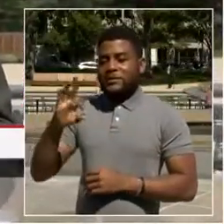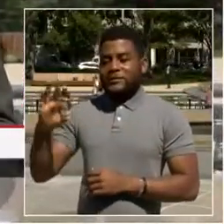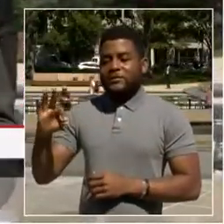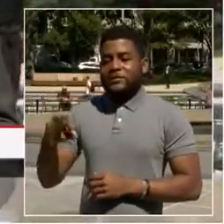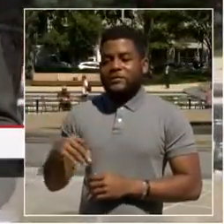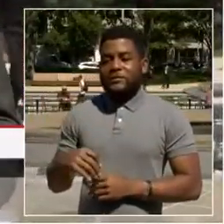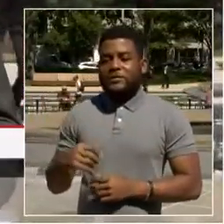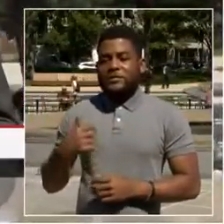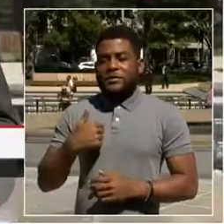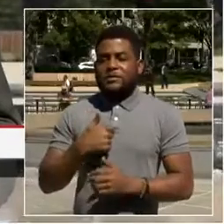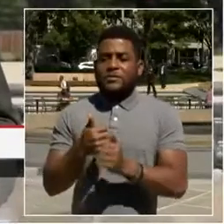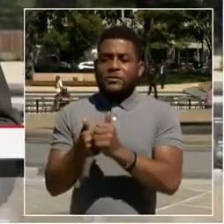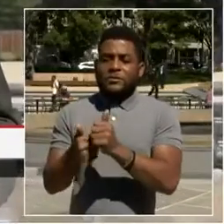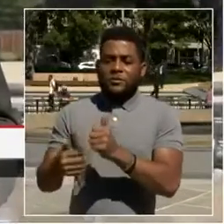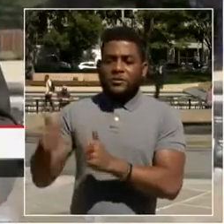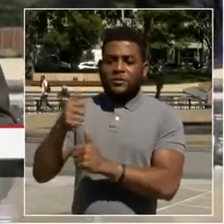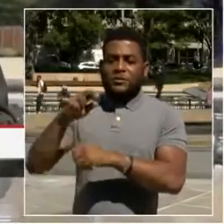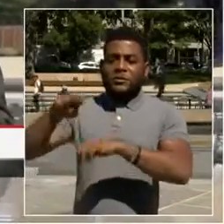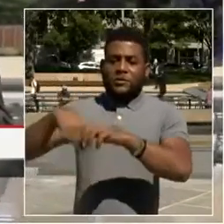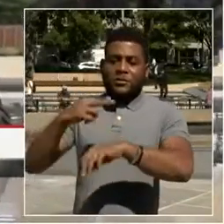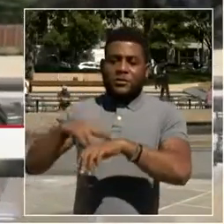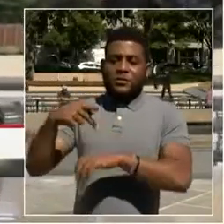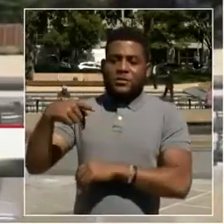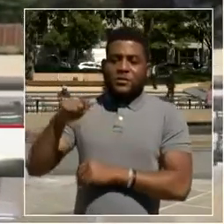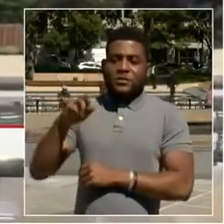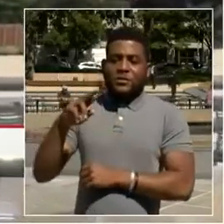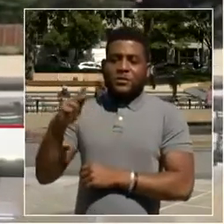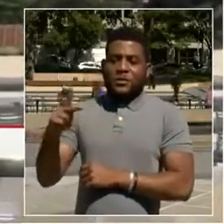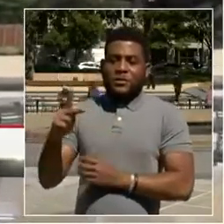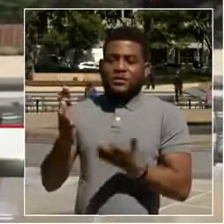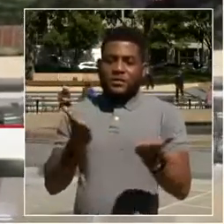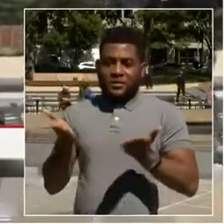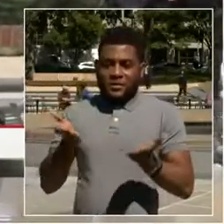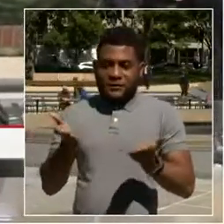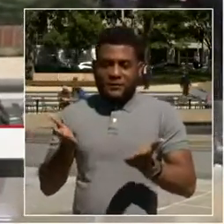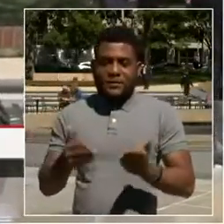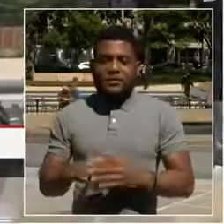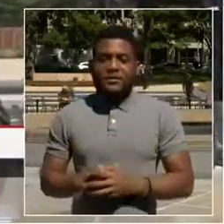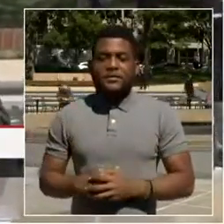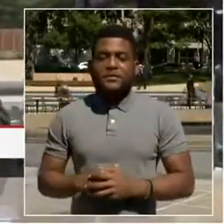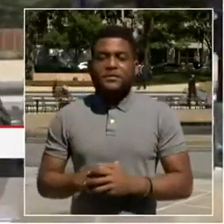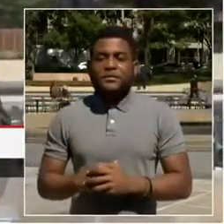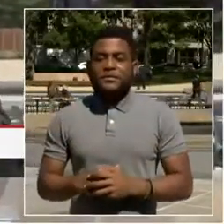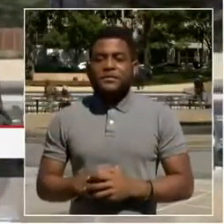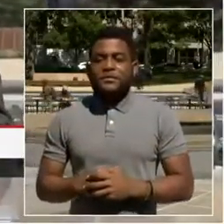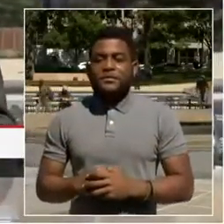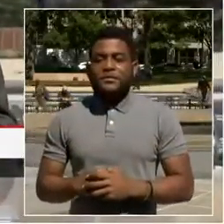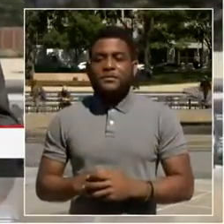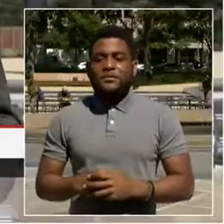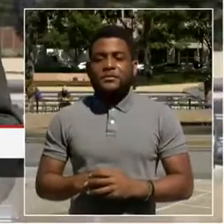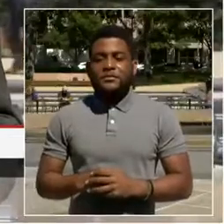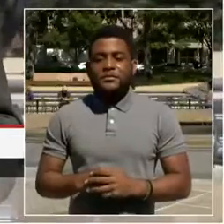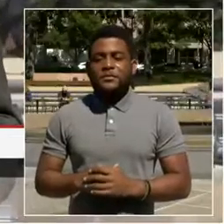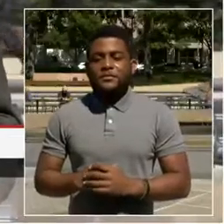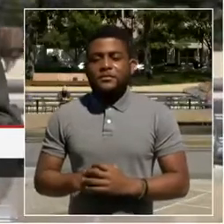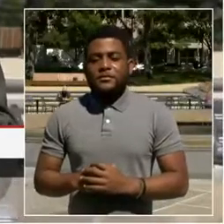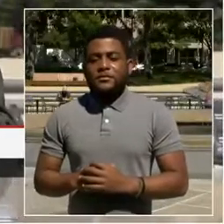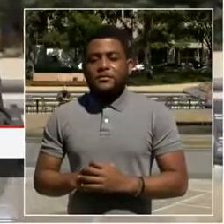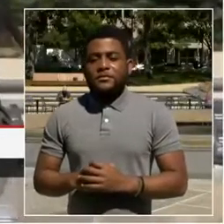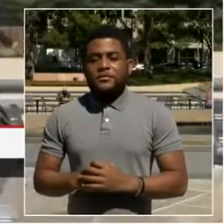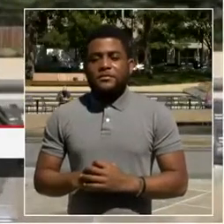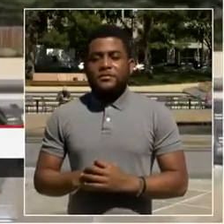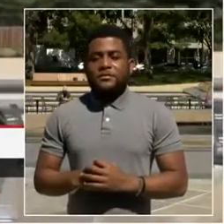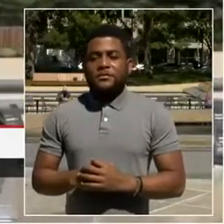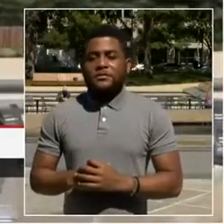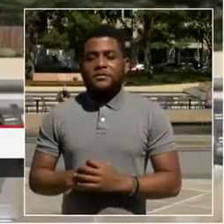Memorial Parks. It's the National Park Service's collection of monuments and memorials on the National Mall, as well as 24 park